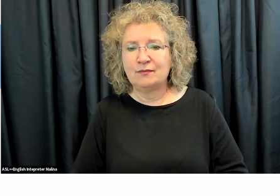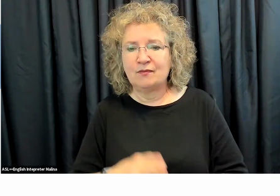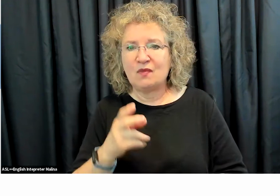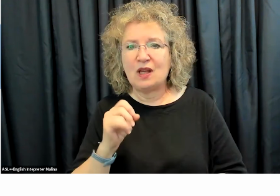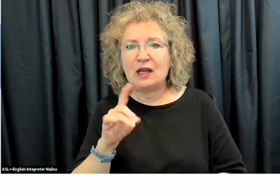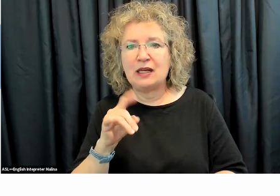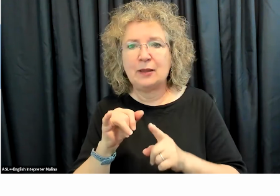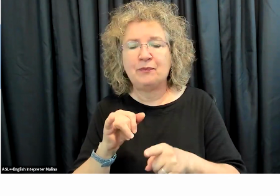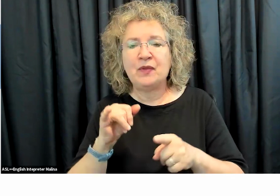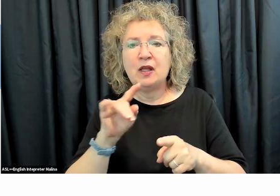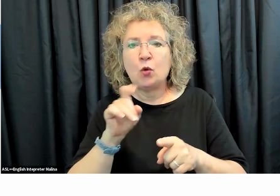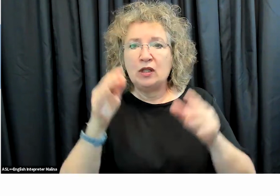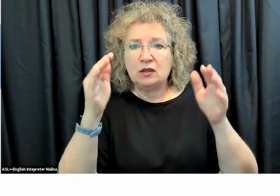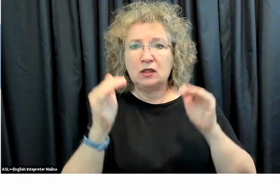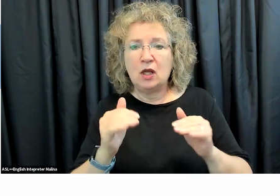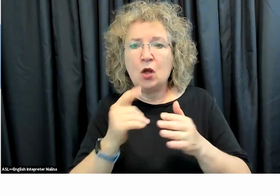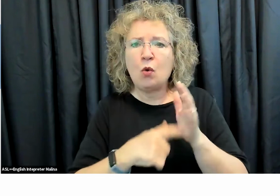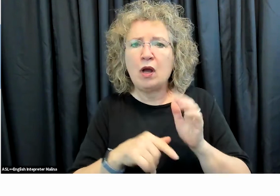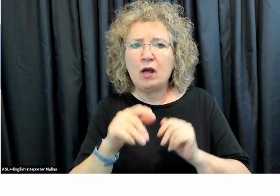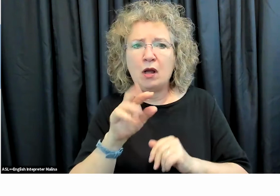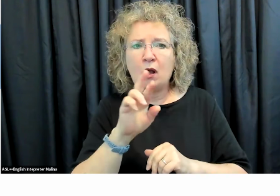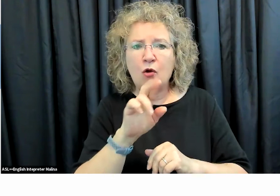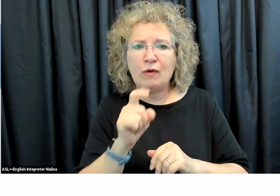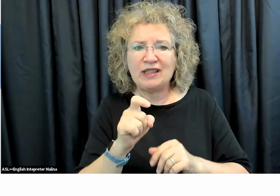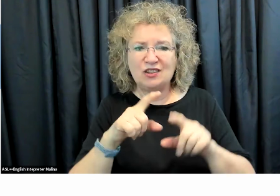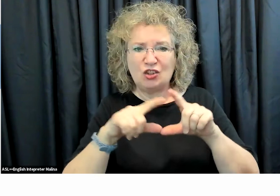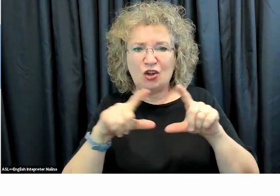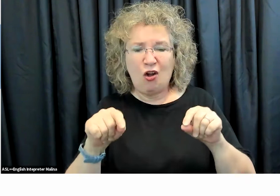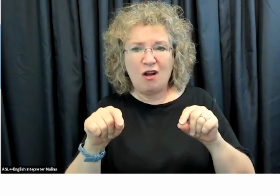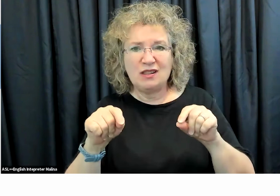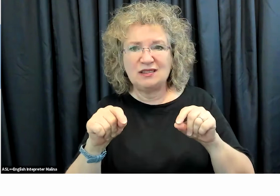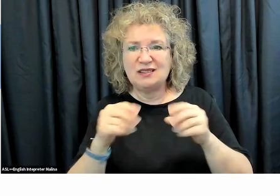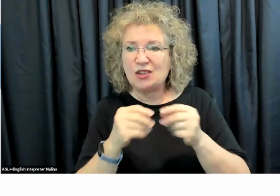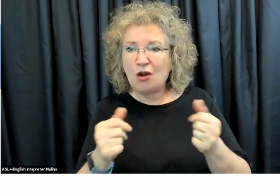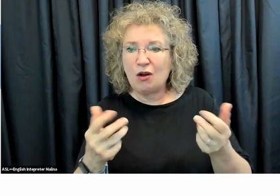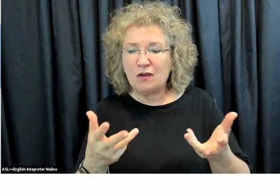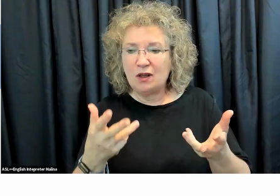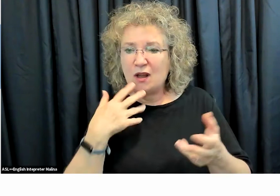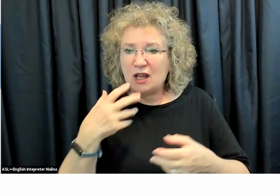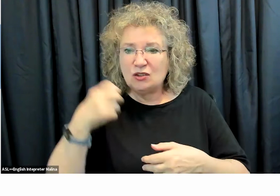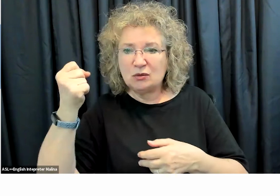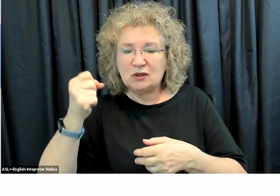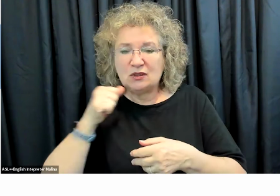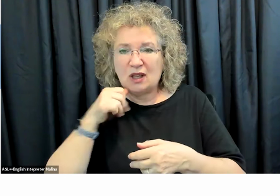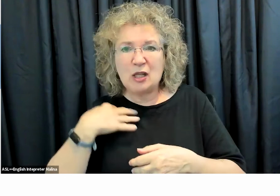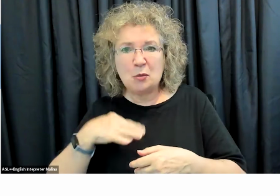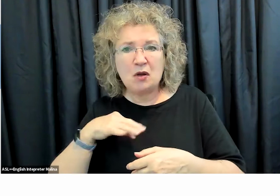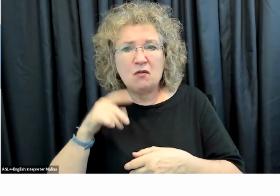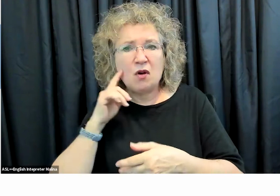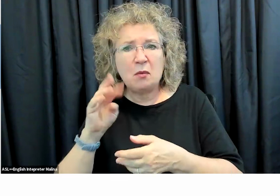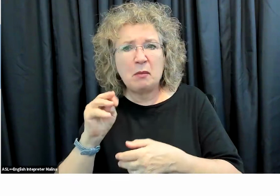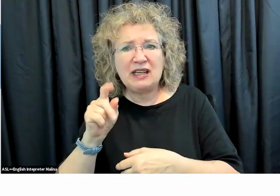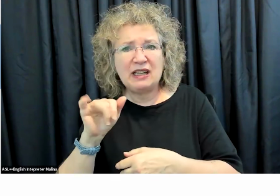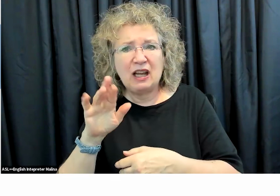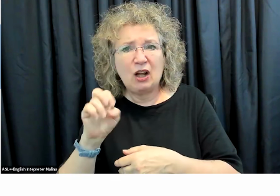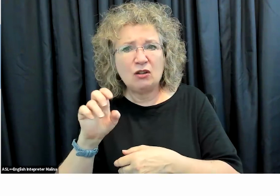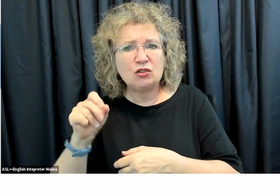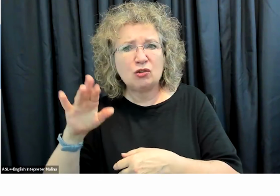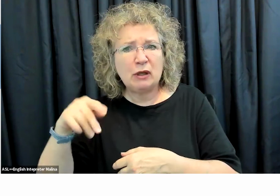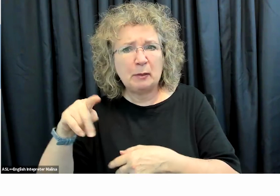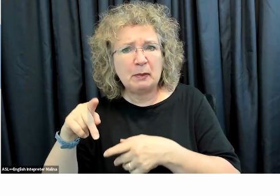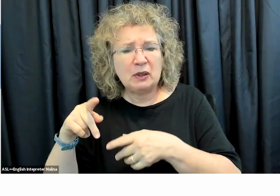So the next question, what does the ArrayRx card solve? Are elders not eligible for their Medicare scripts during the incident? Yes,